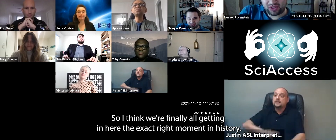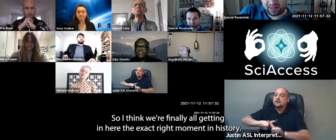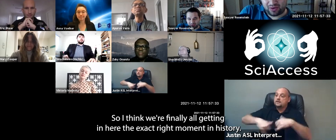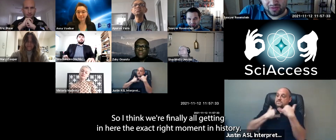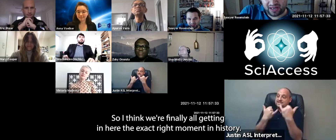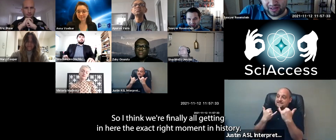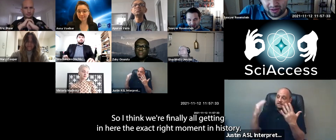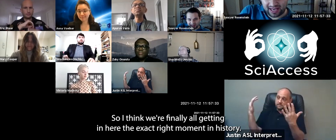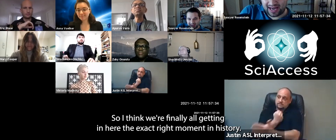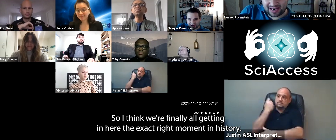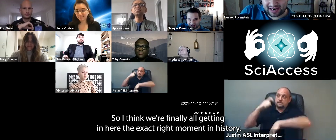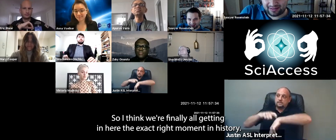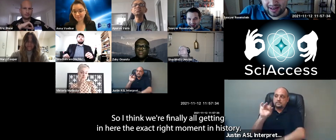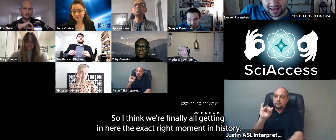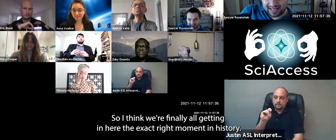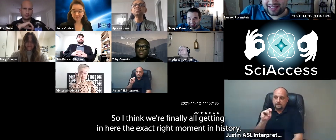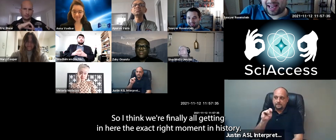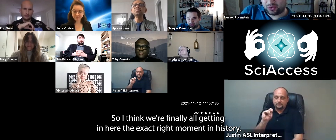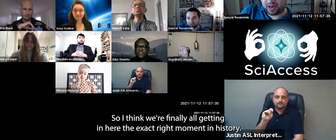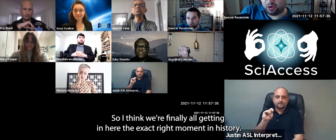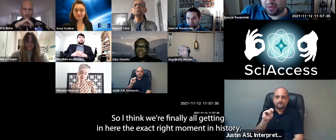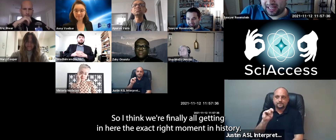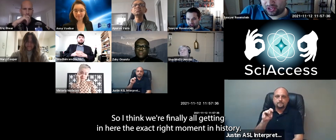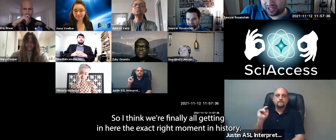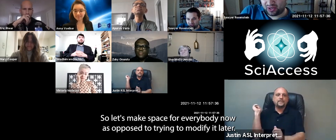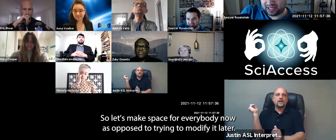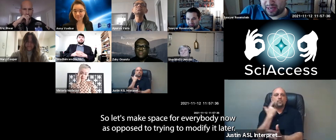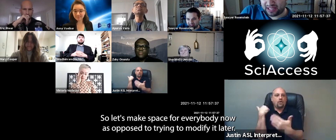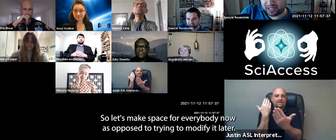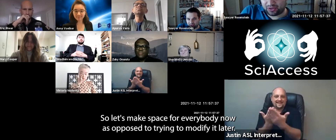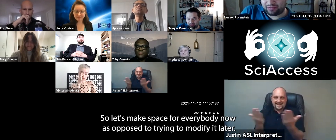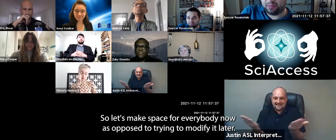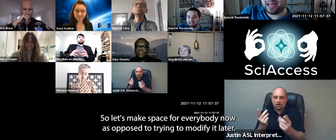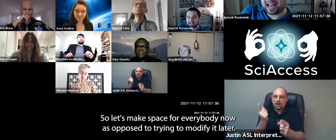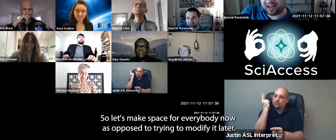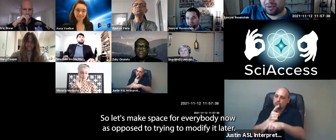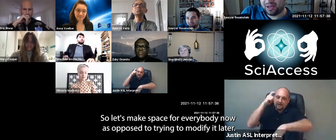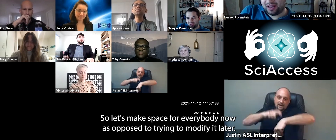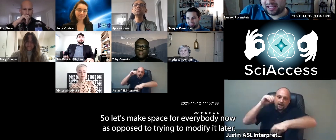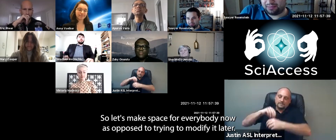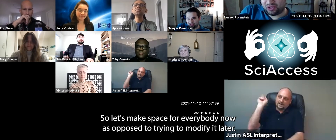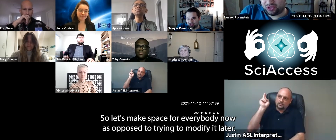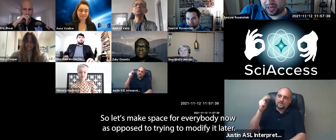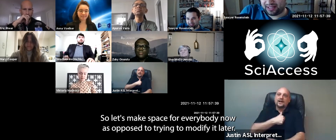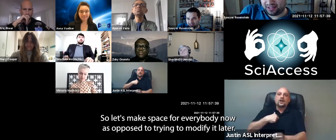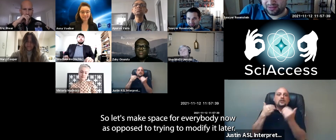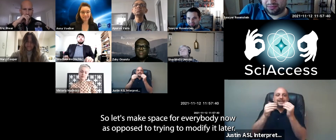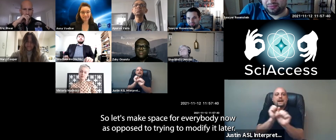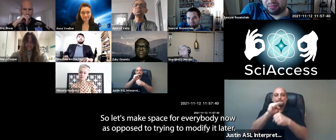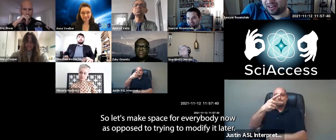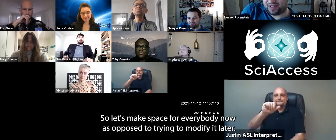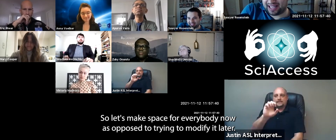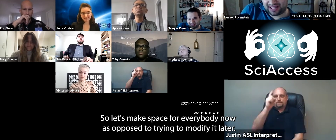to do it. So I think we're finally all getting in here at the exact right moment in history. So let's make space for everybody now, as opposed to trying